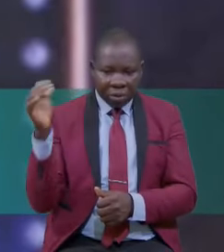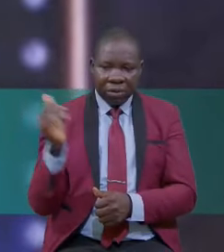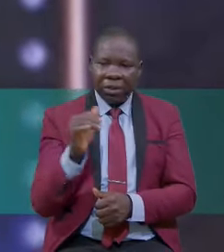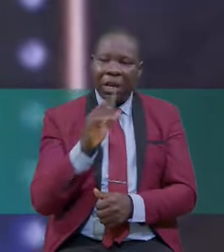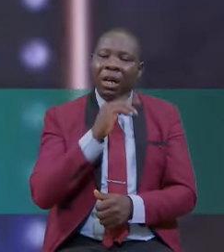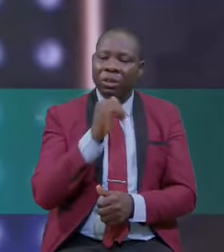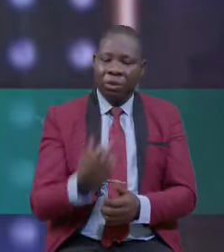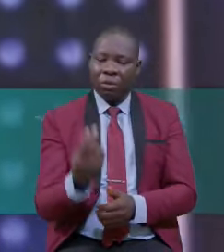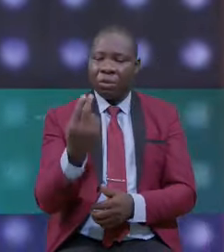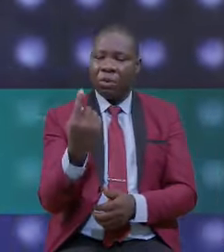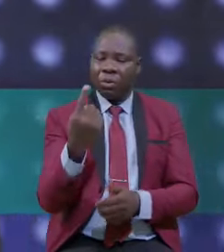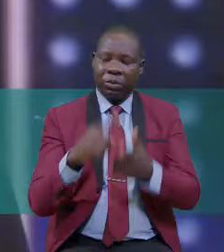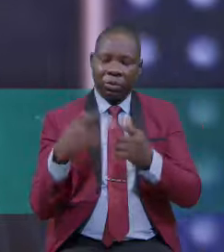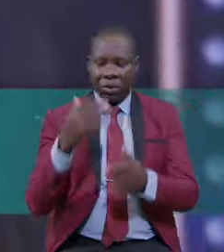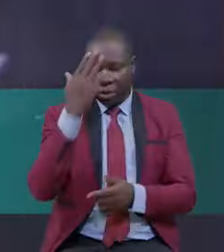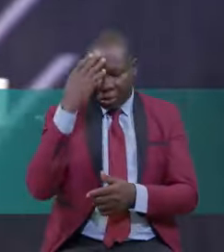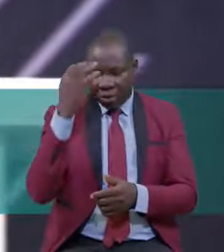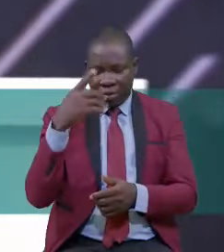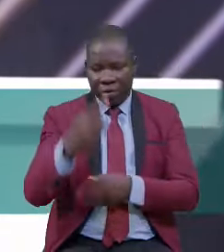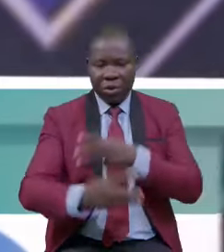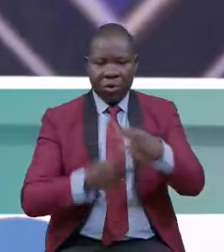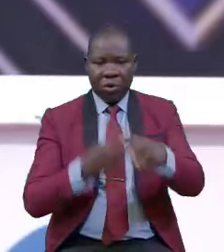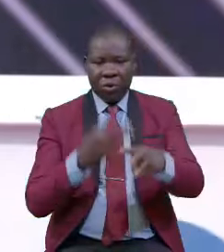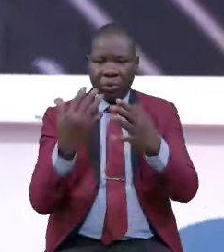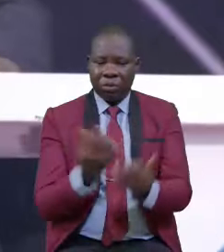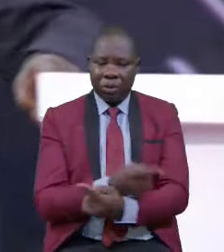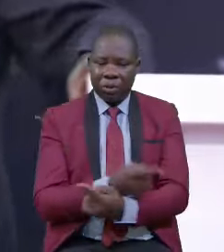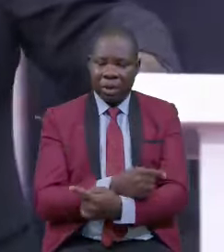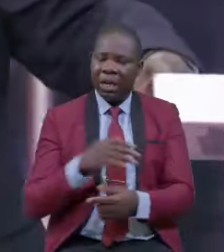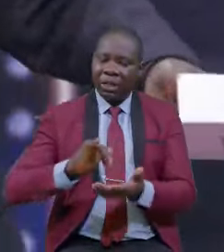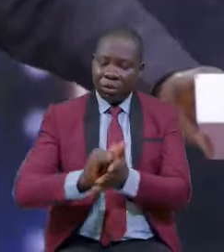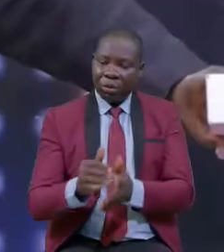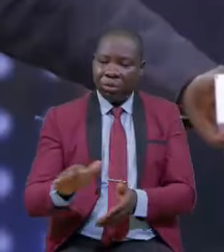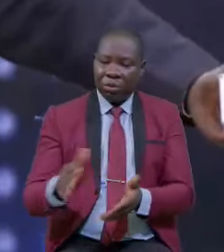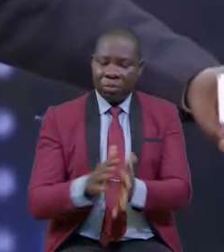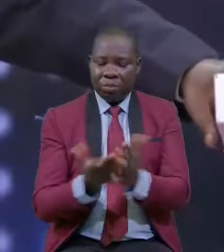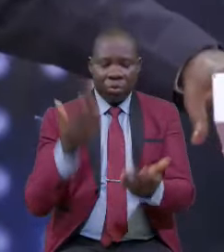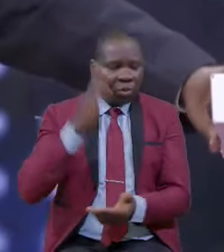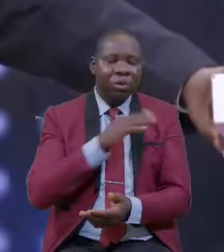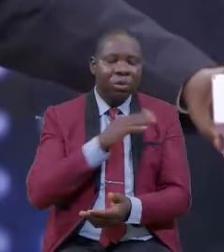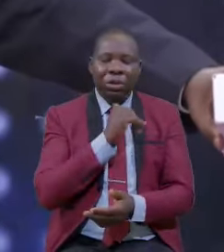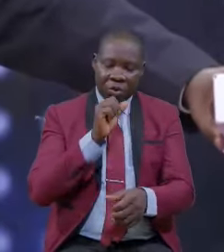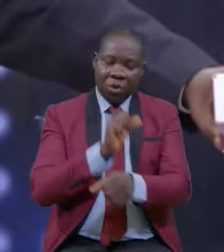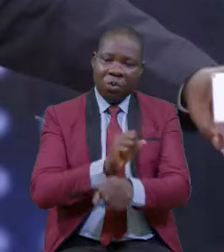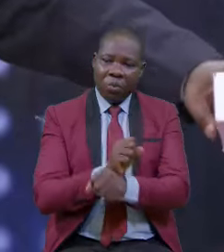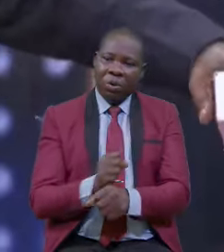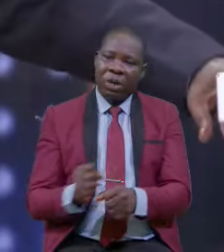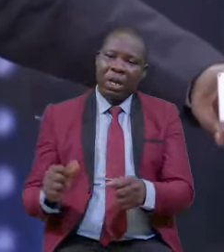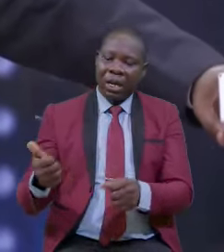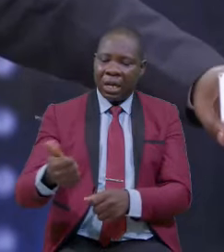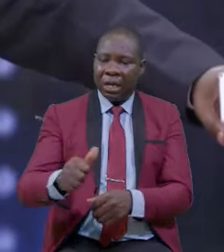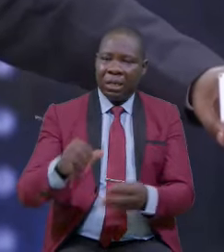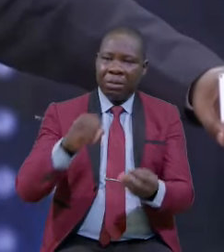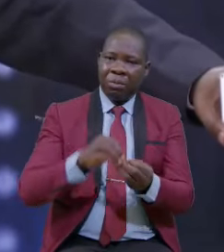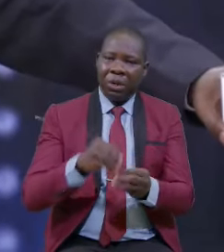anymore. And if our students who are still in school, if they use the same textbooks that